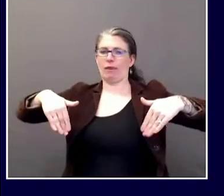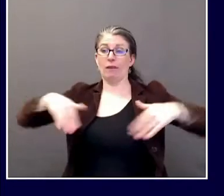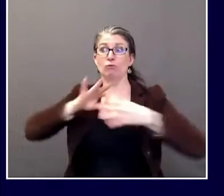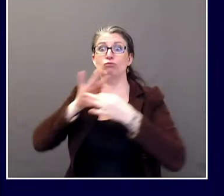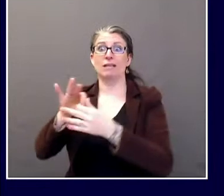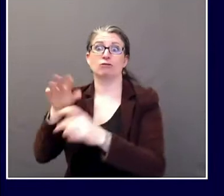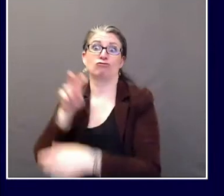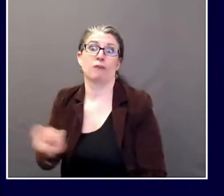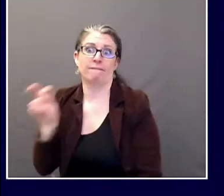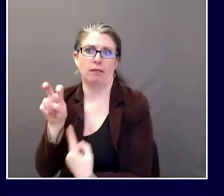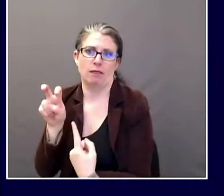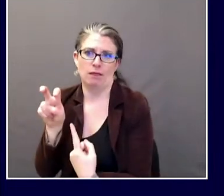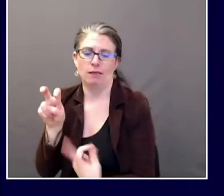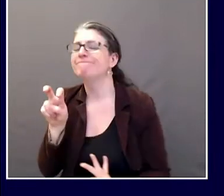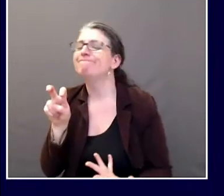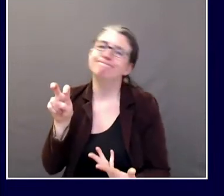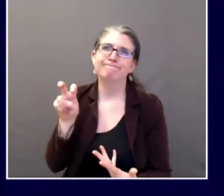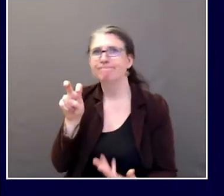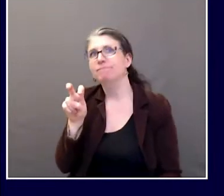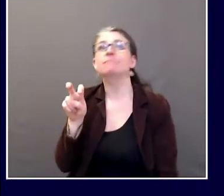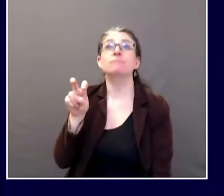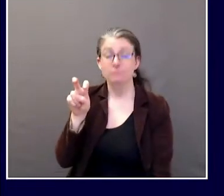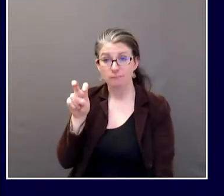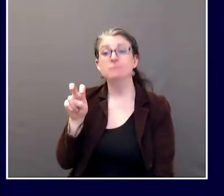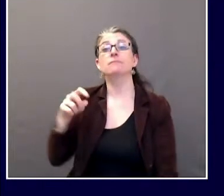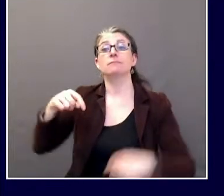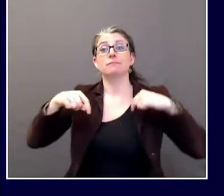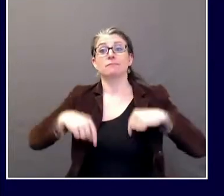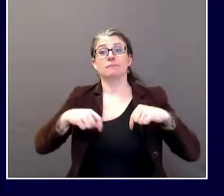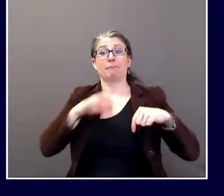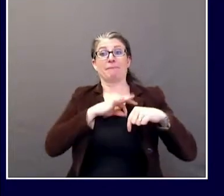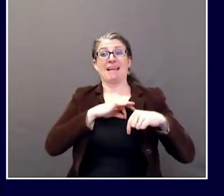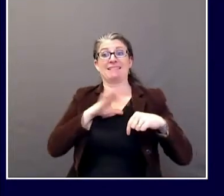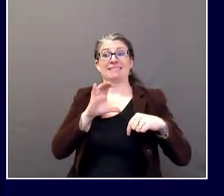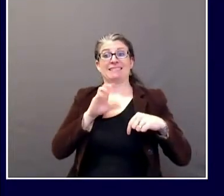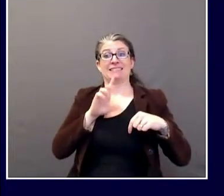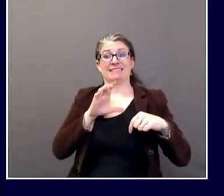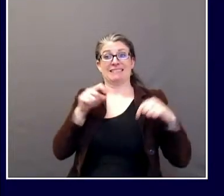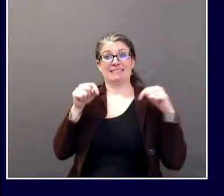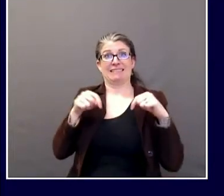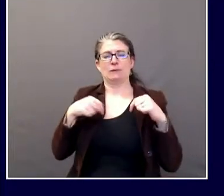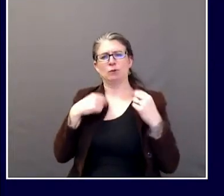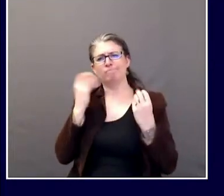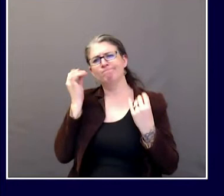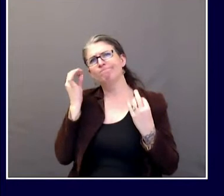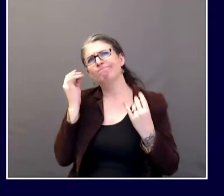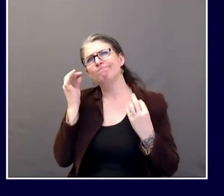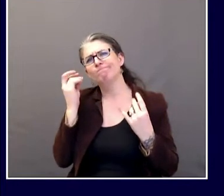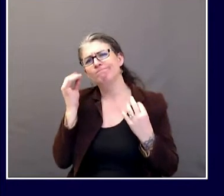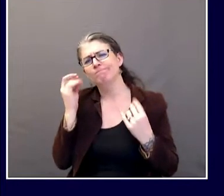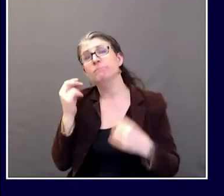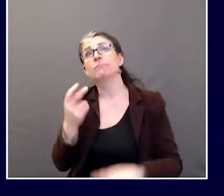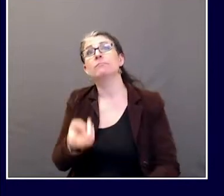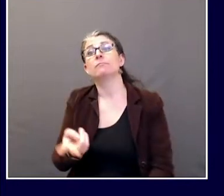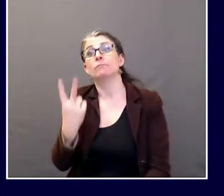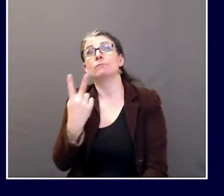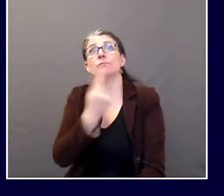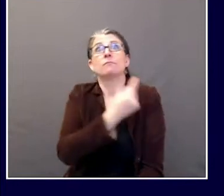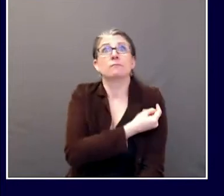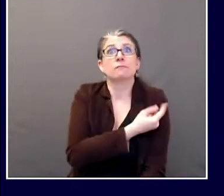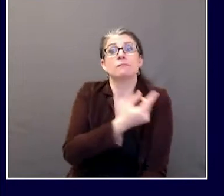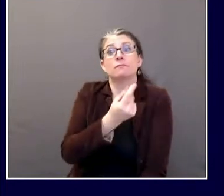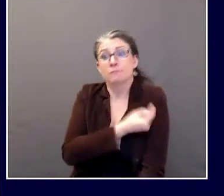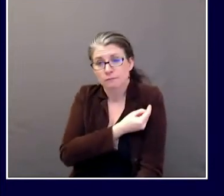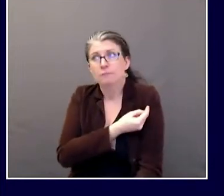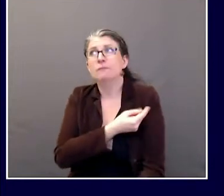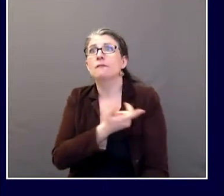the general implications for having been vaccinated for things like quarantine and testing, which is a different